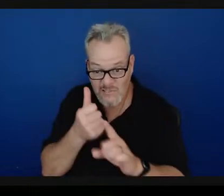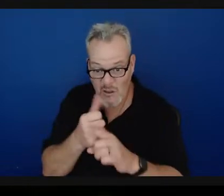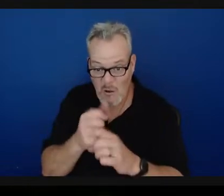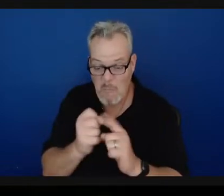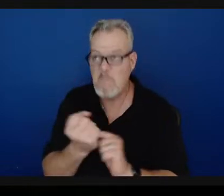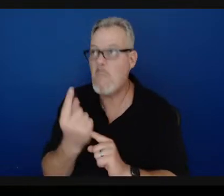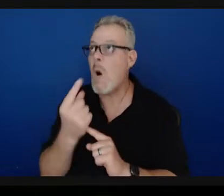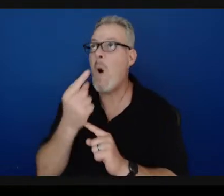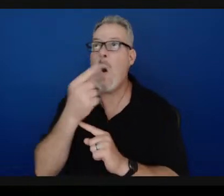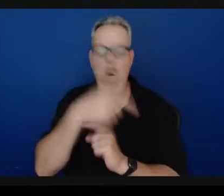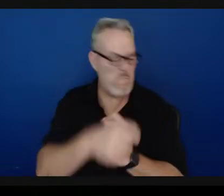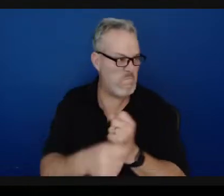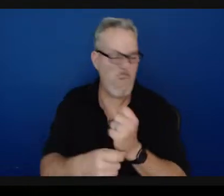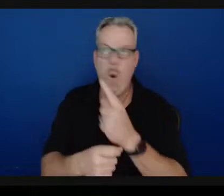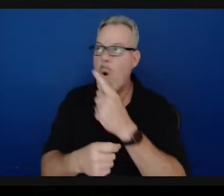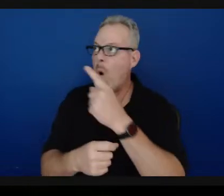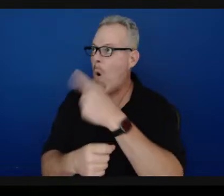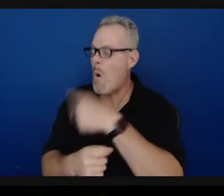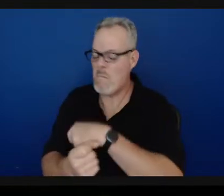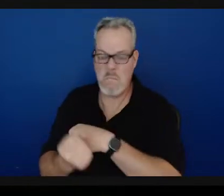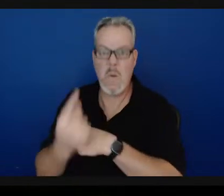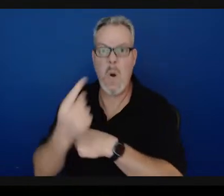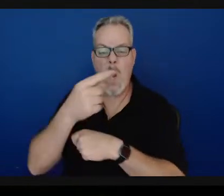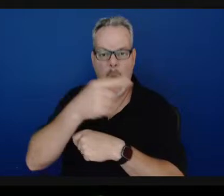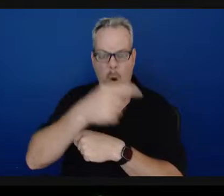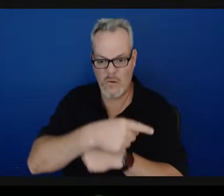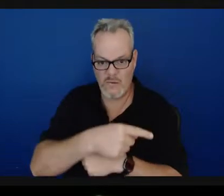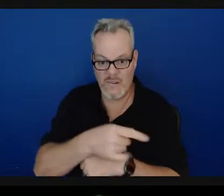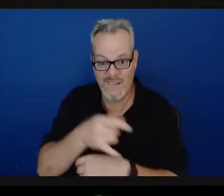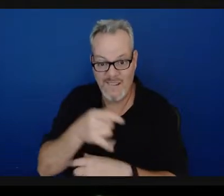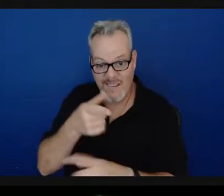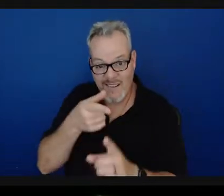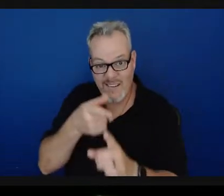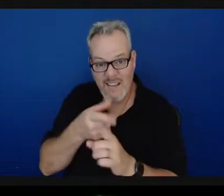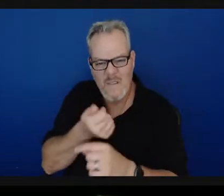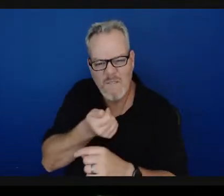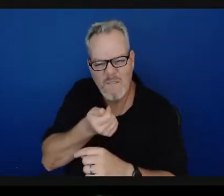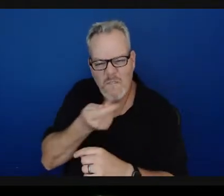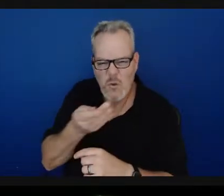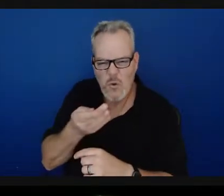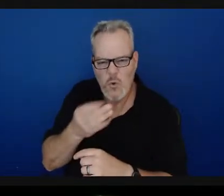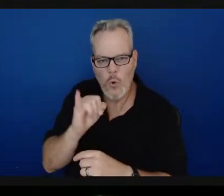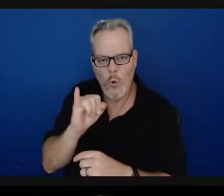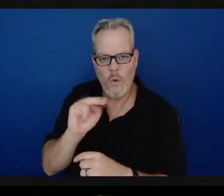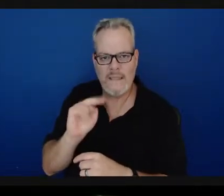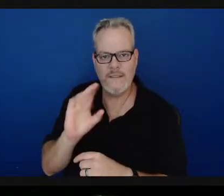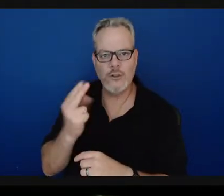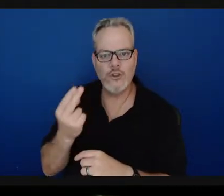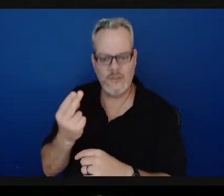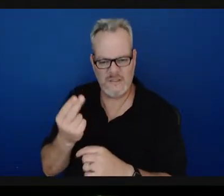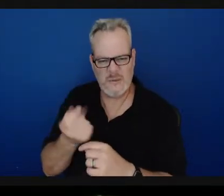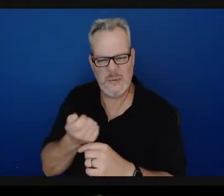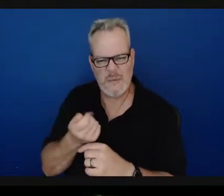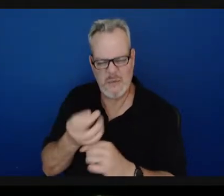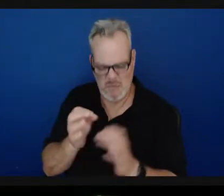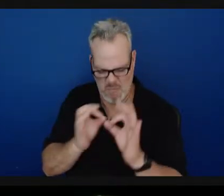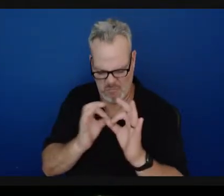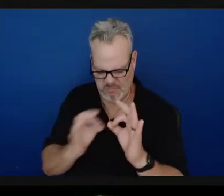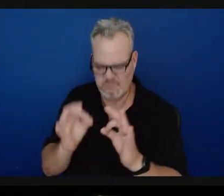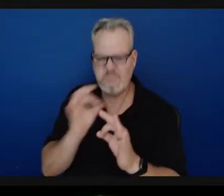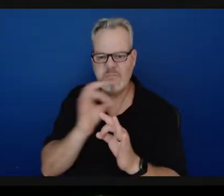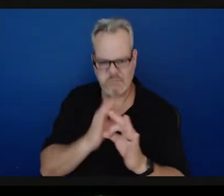and burst through it. So you're looking at a few centimeters, a few inches only, something like that. These things are flying around like leaves